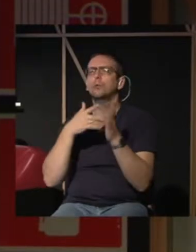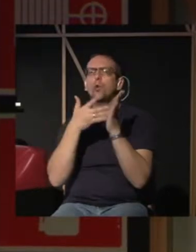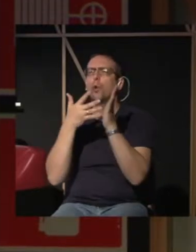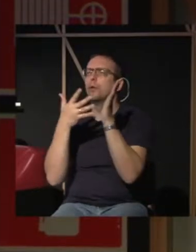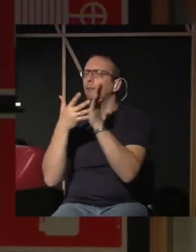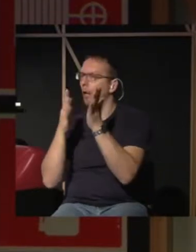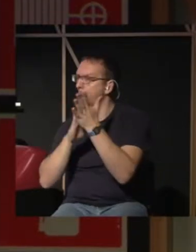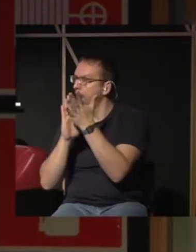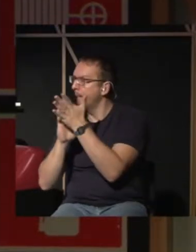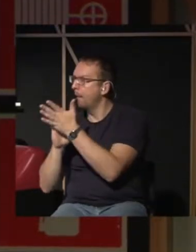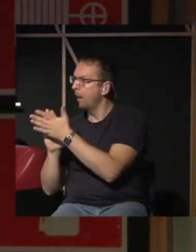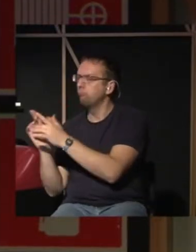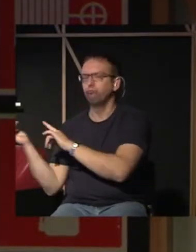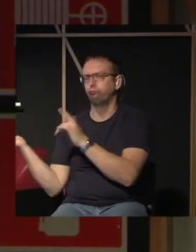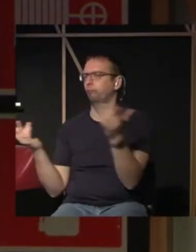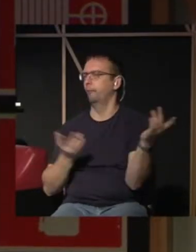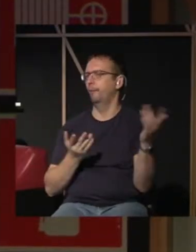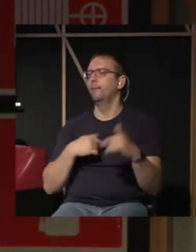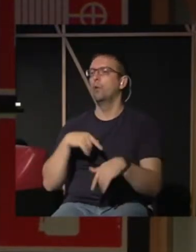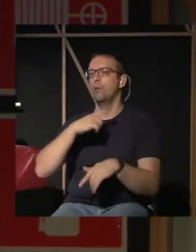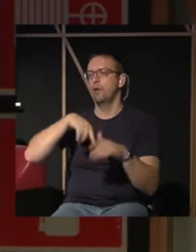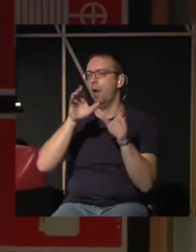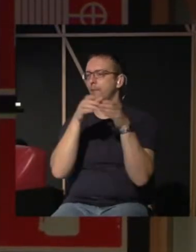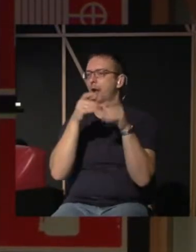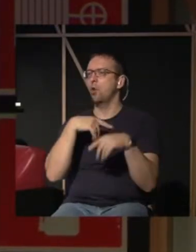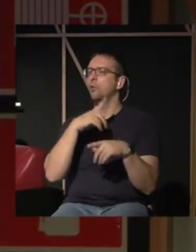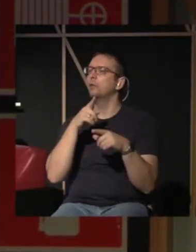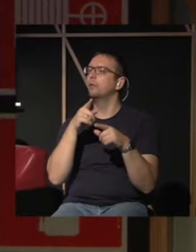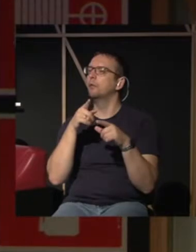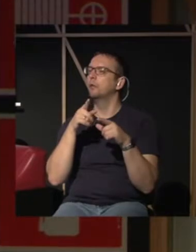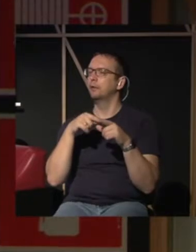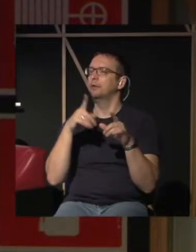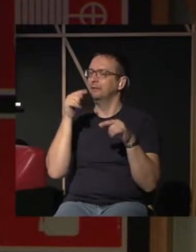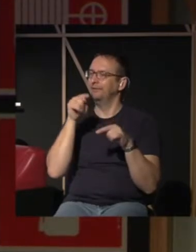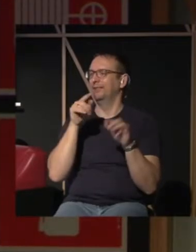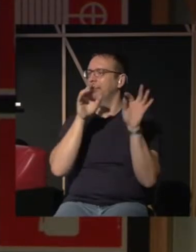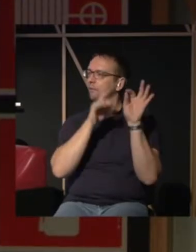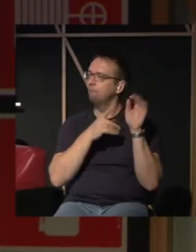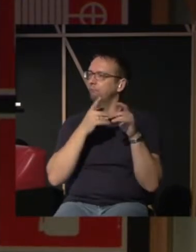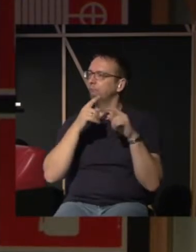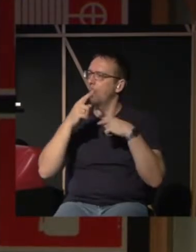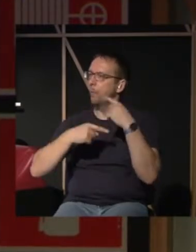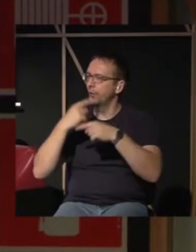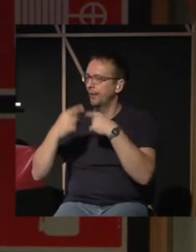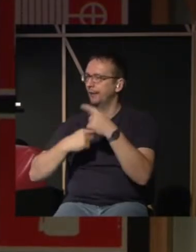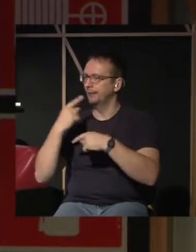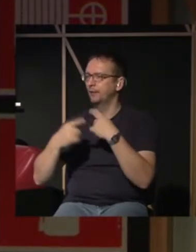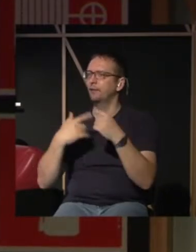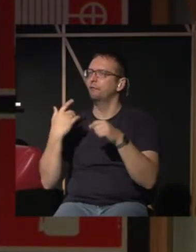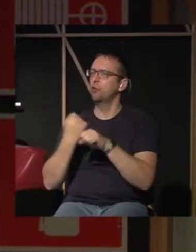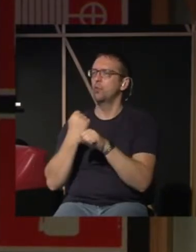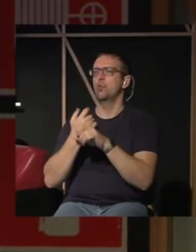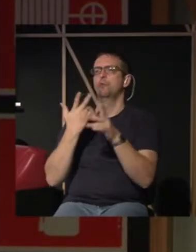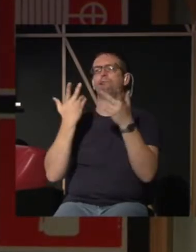process, we are still not fully responsible. The reason why that is because we want to make sure that everybody who